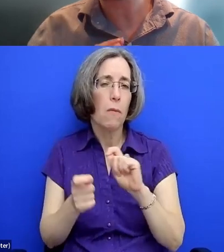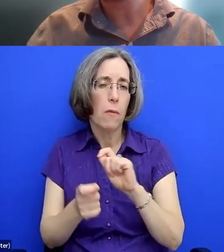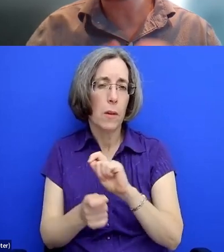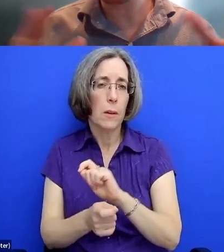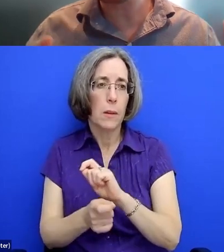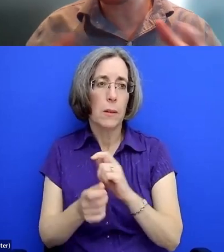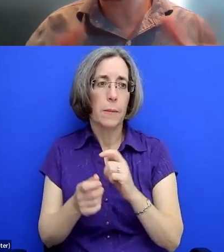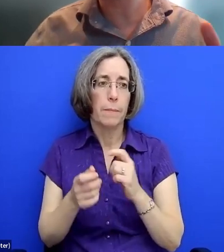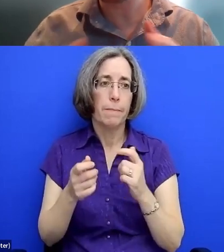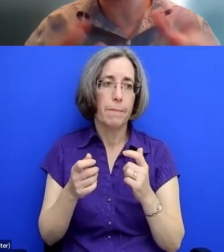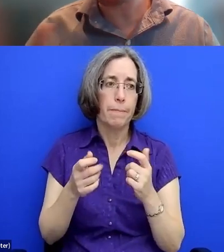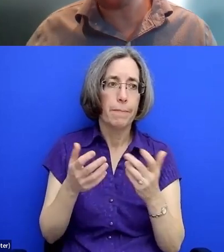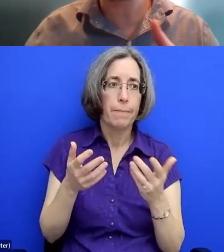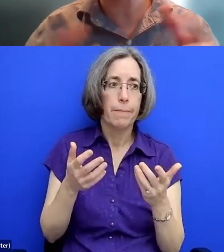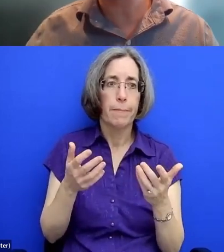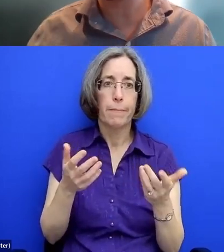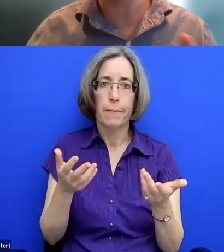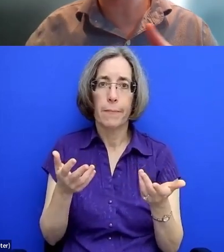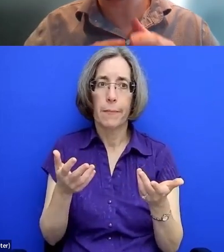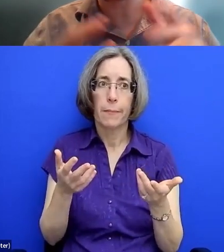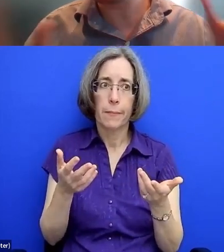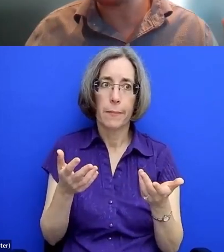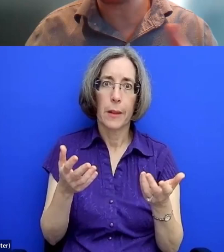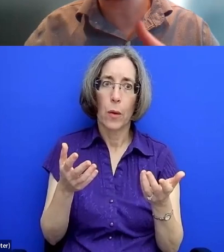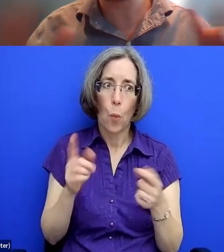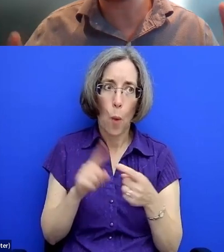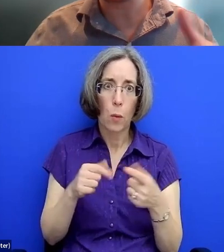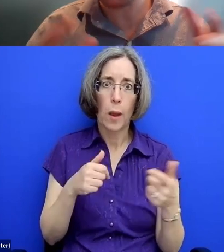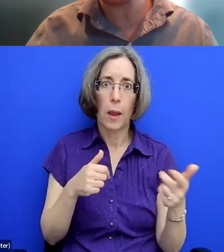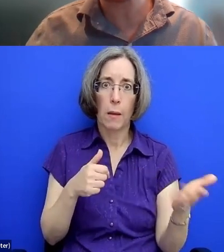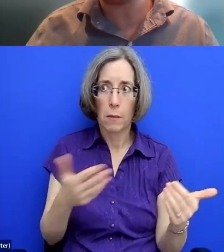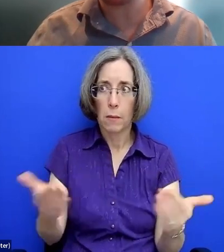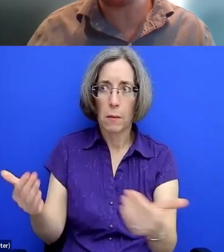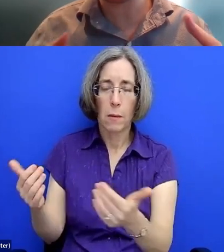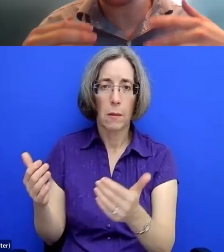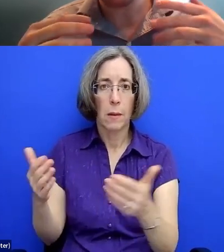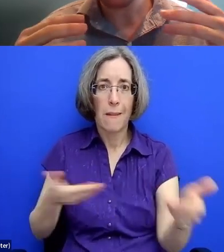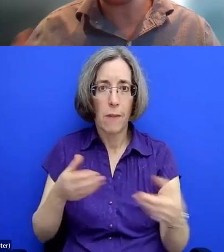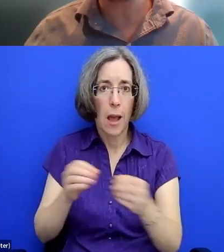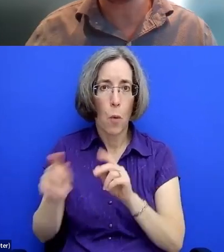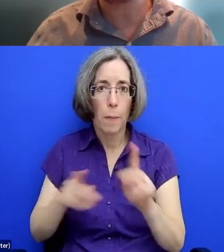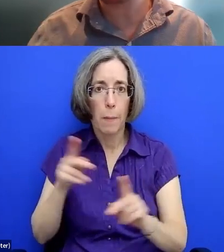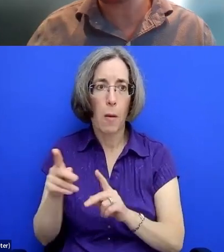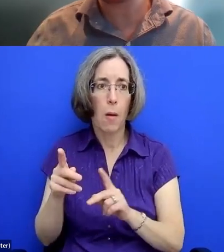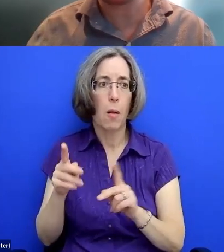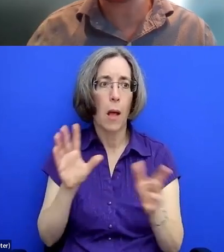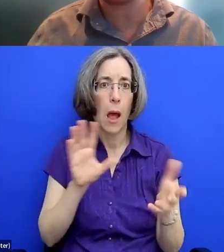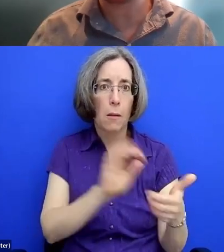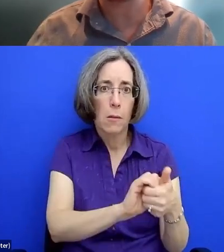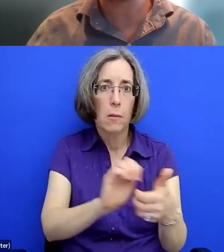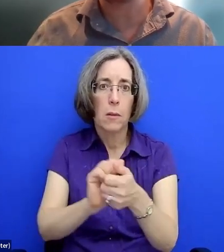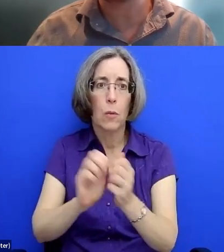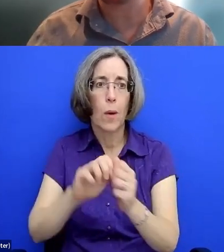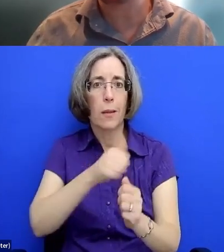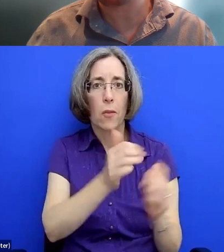as we let, you know, invite more people, let more people in and sort of engage more networks and hear more voices. And I